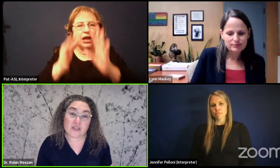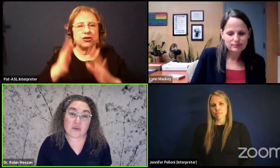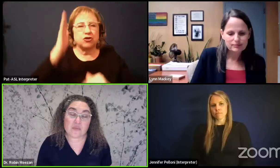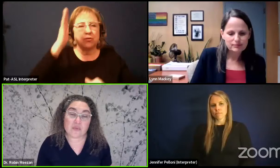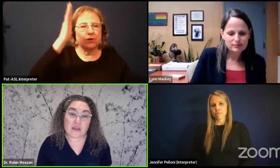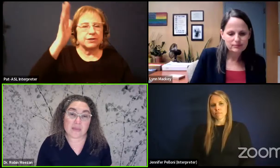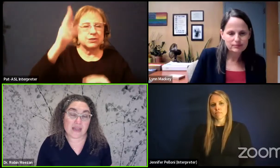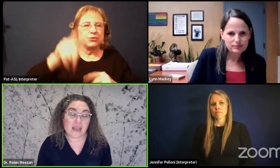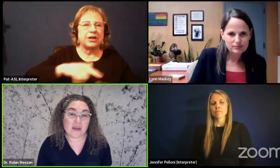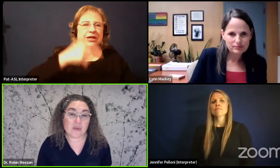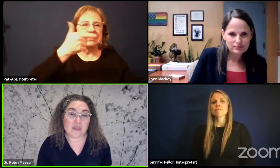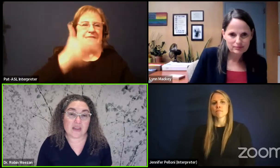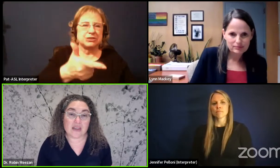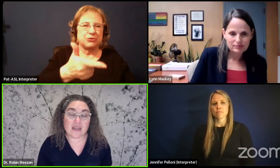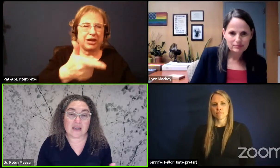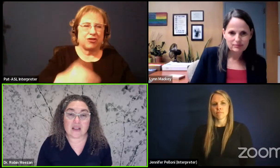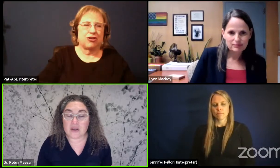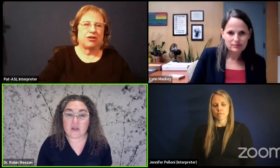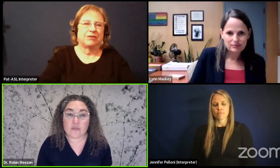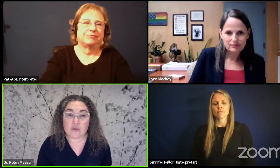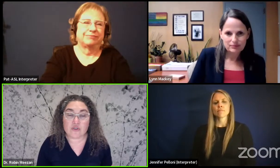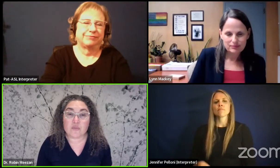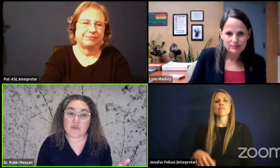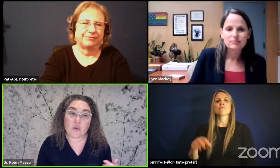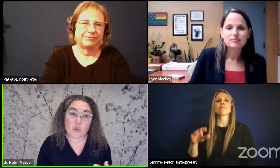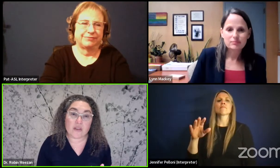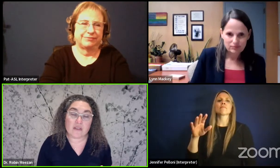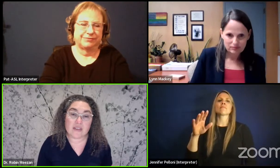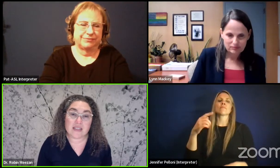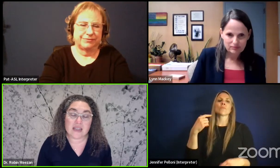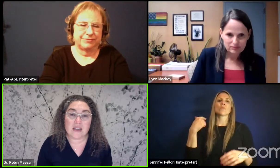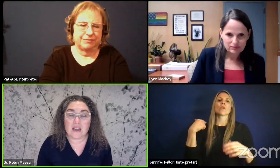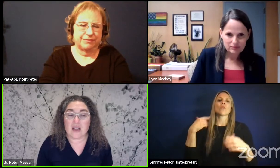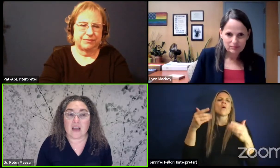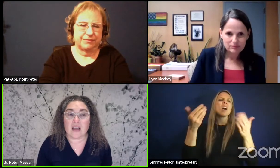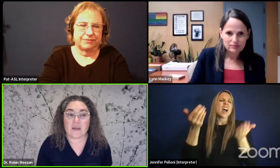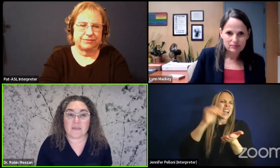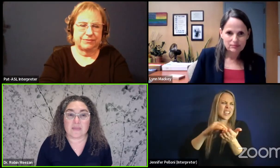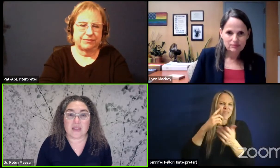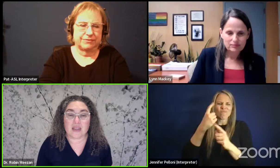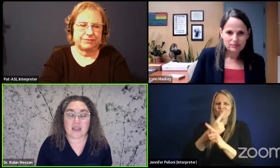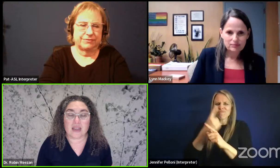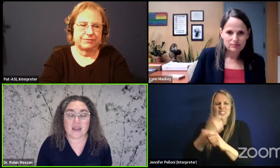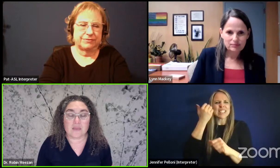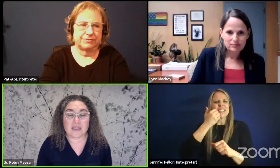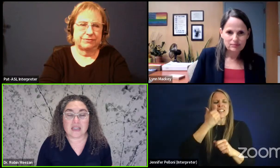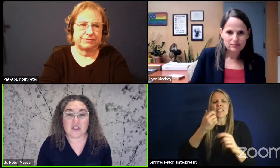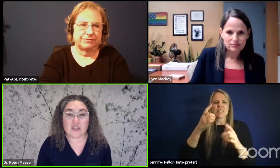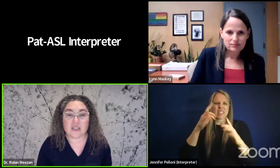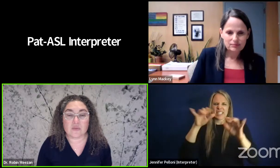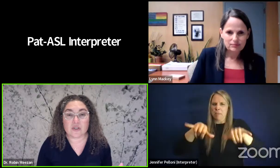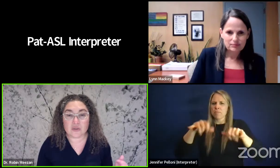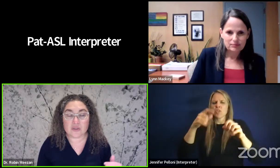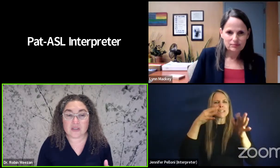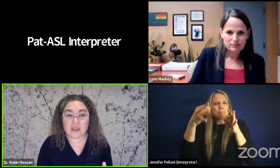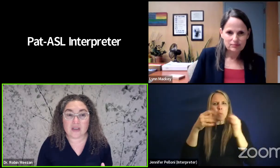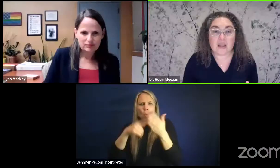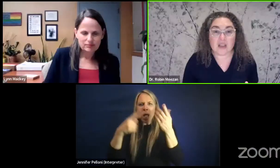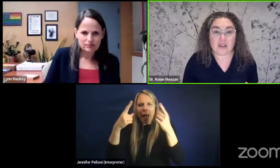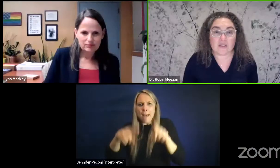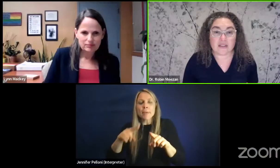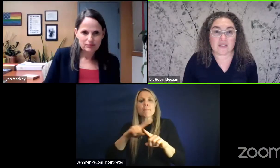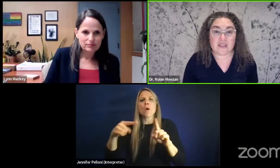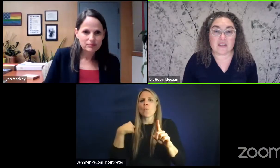do is don't pre-medicate with any Tylenol or Motrin before the visit. It can potentially reduce